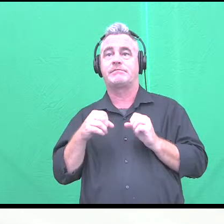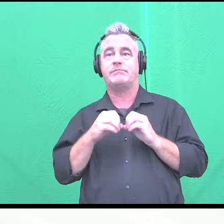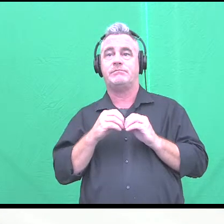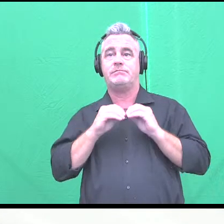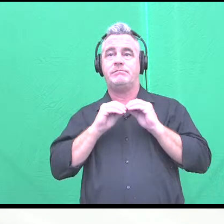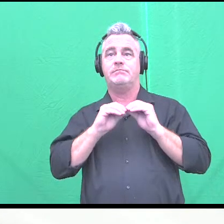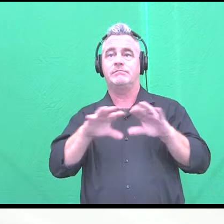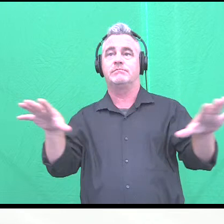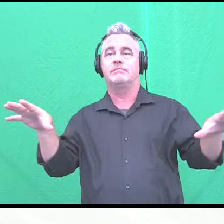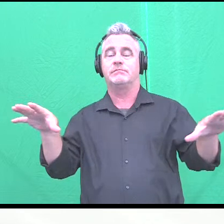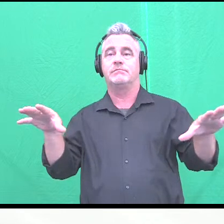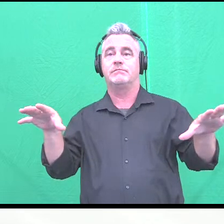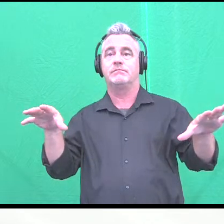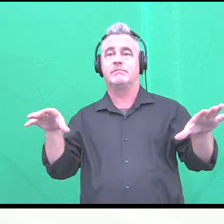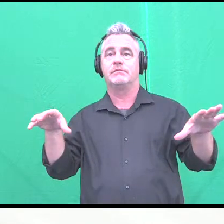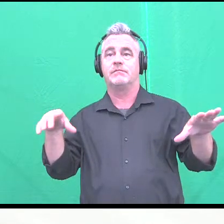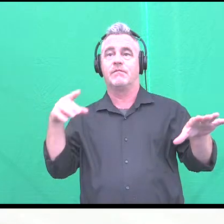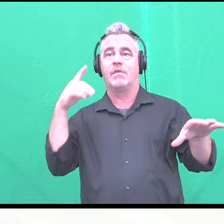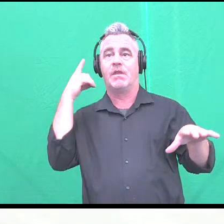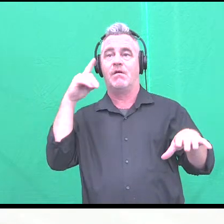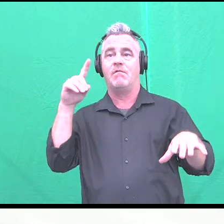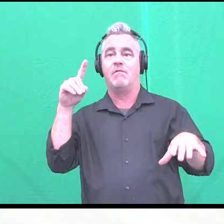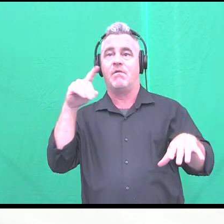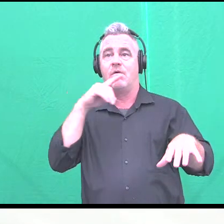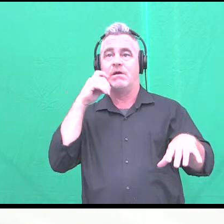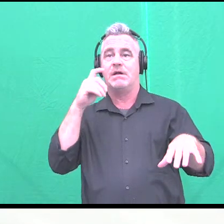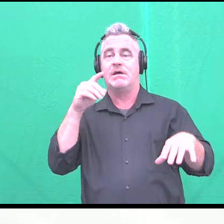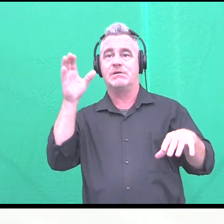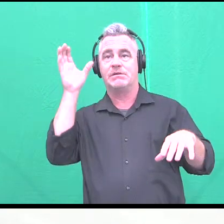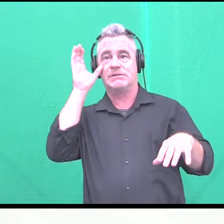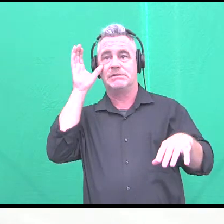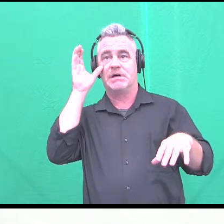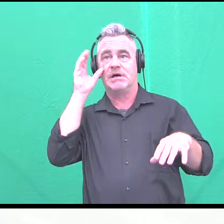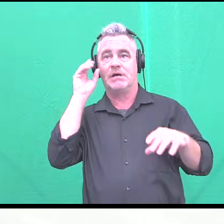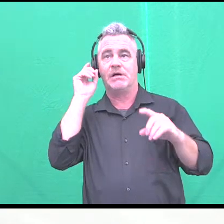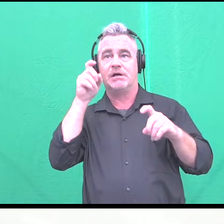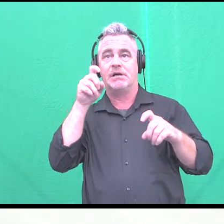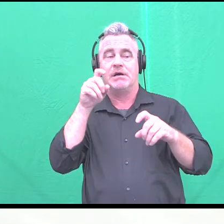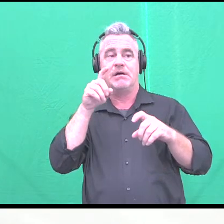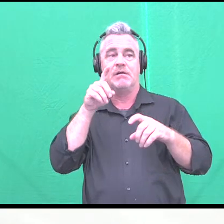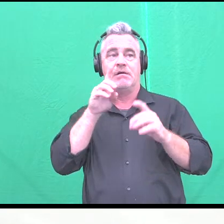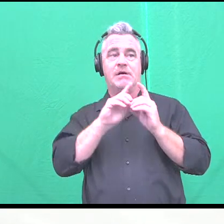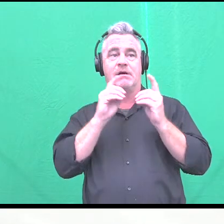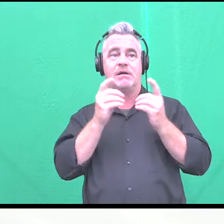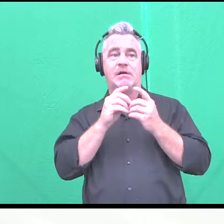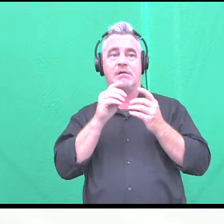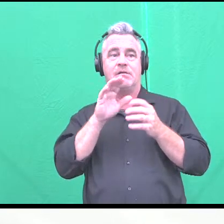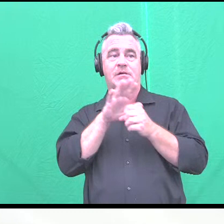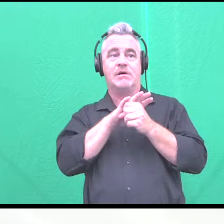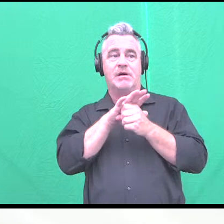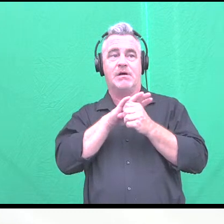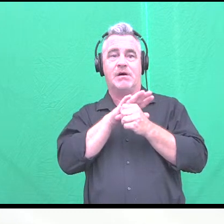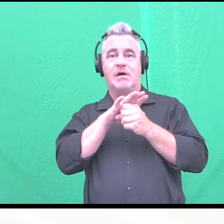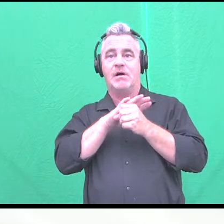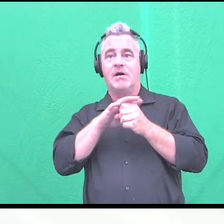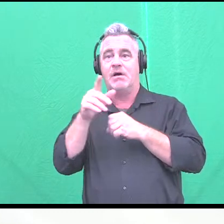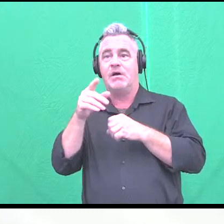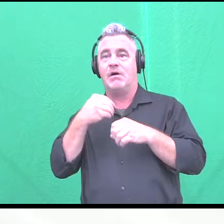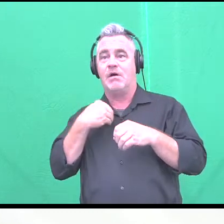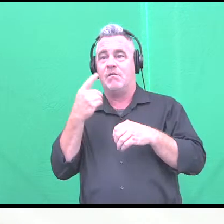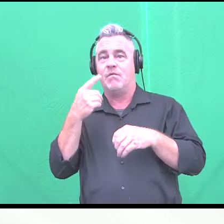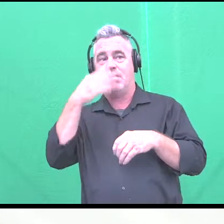Desert Sun and distribute to the sites. So you actually have, the timing is pretty good. You actually have one in front of